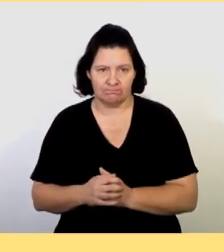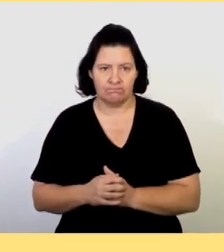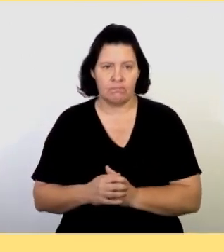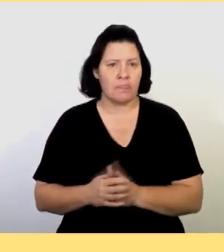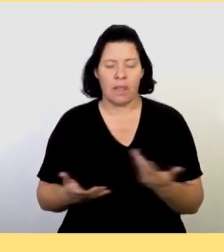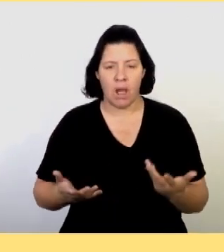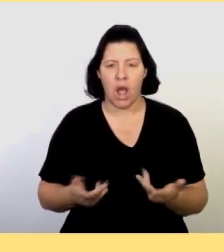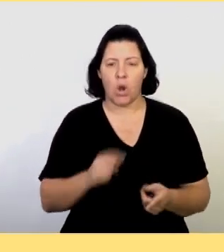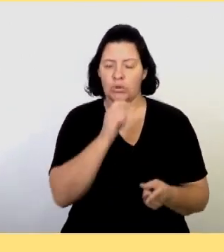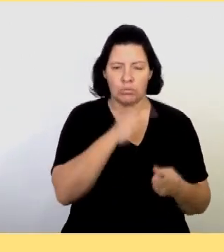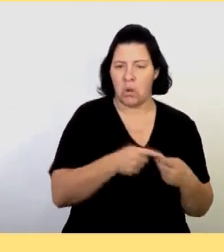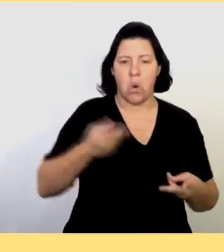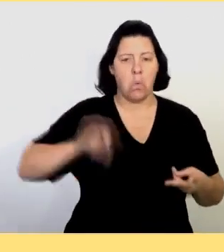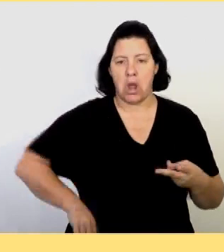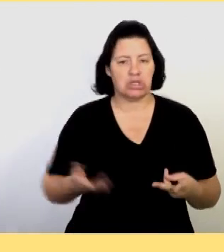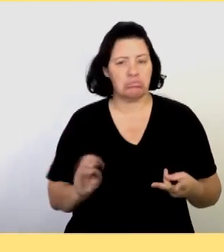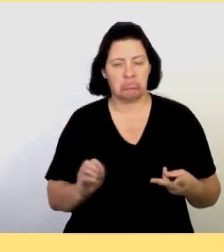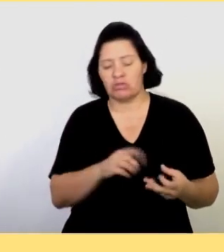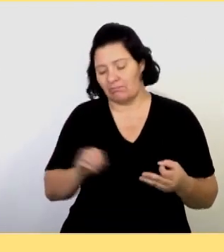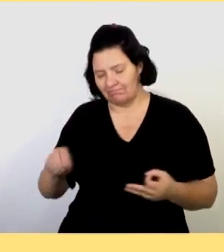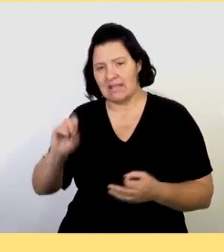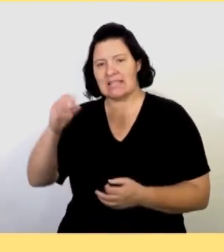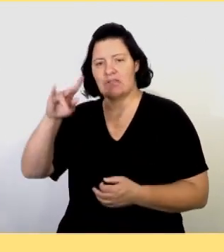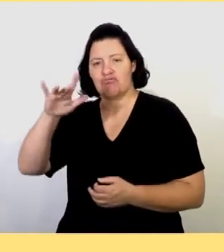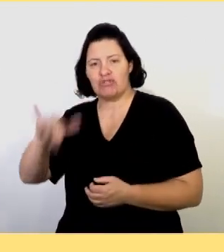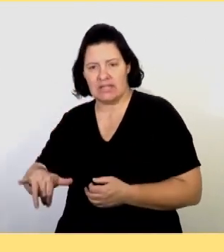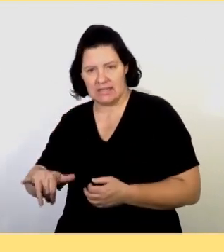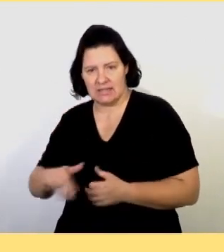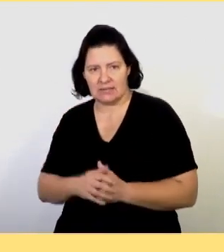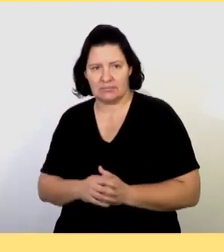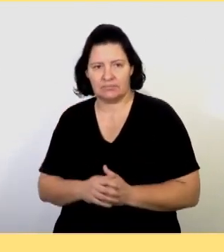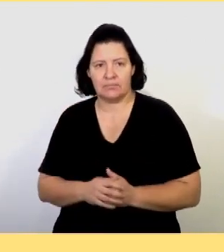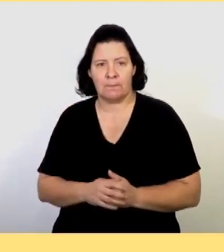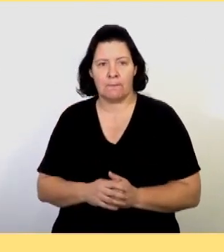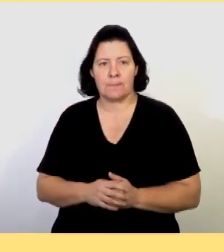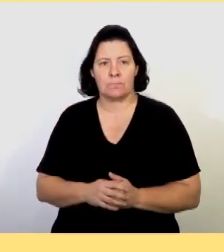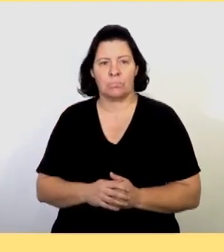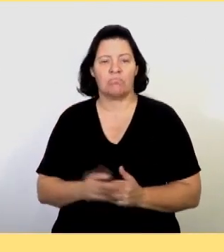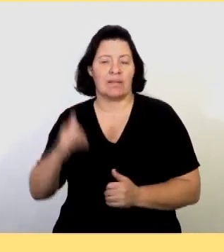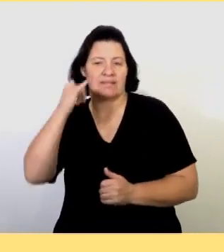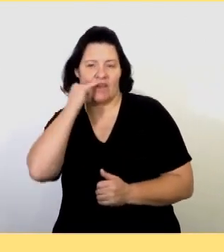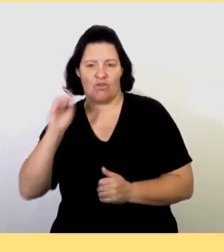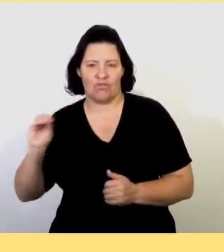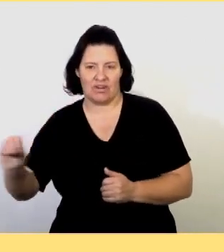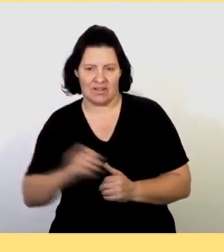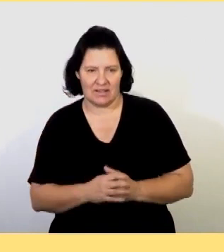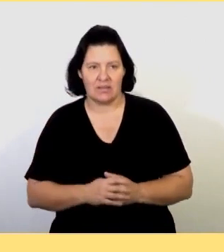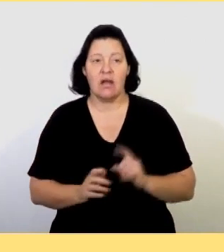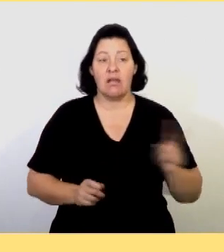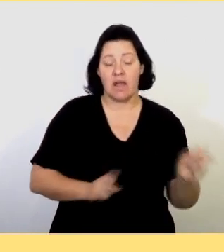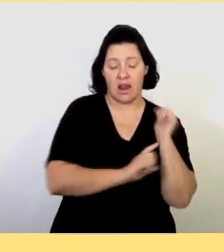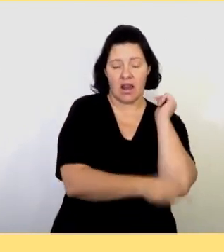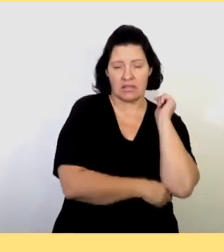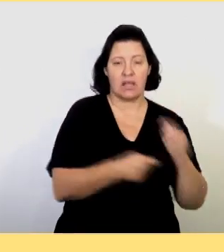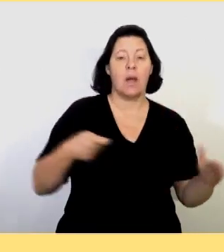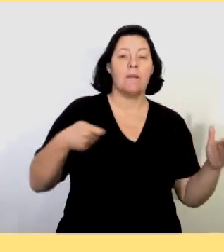2,700. It is not consumables, neither is it wages. So it comes to the last column, sundry accounts, telephone. The last one